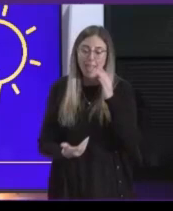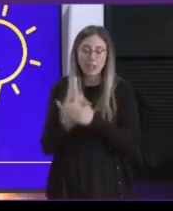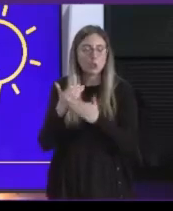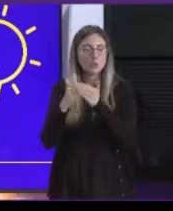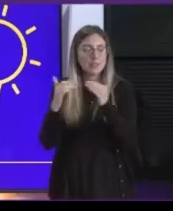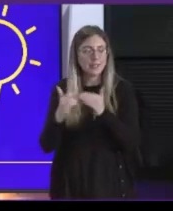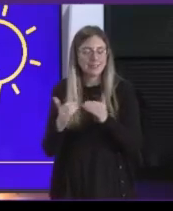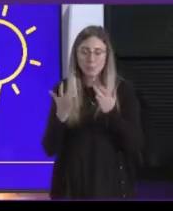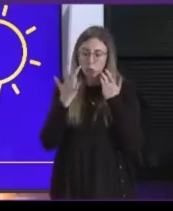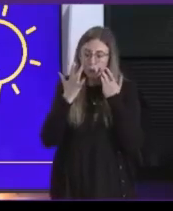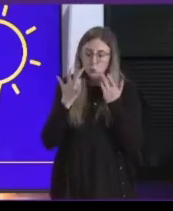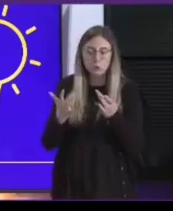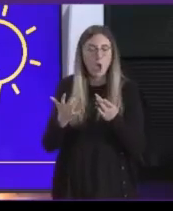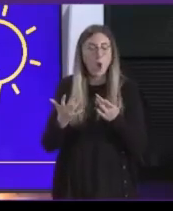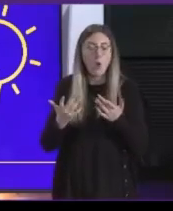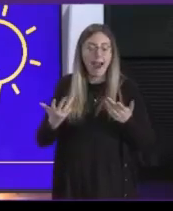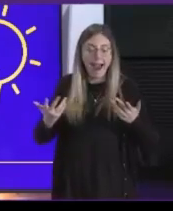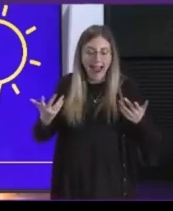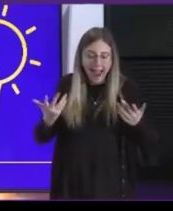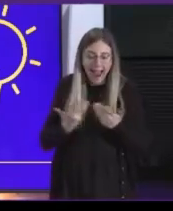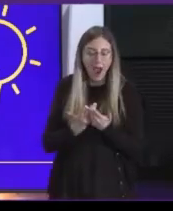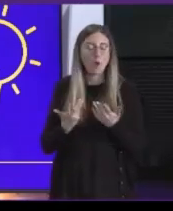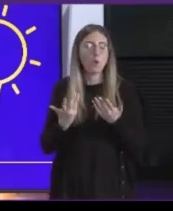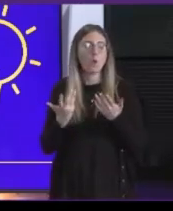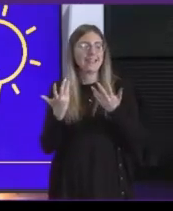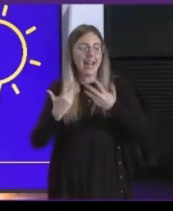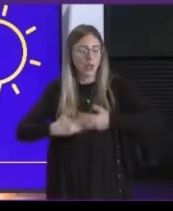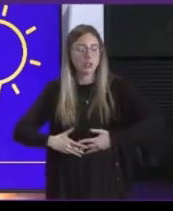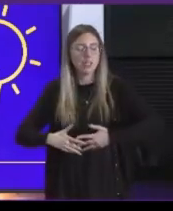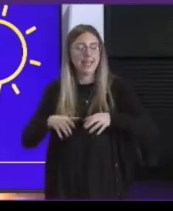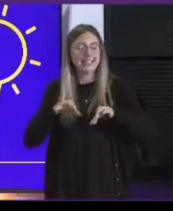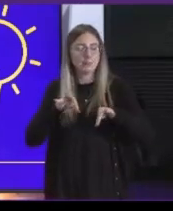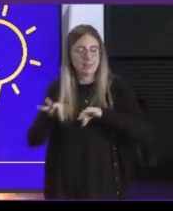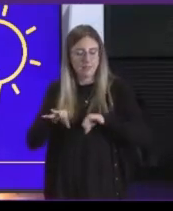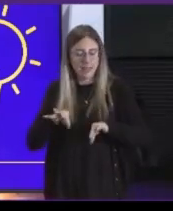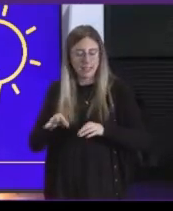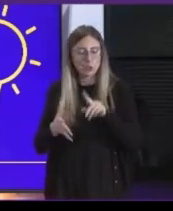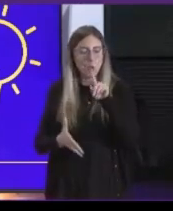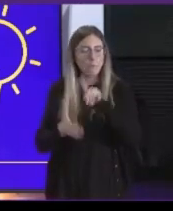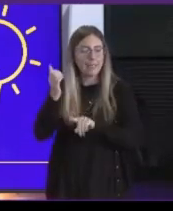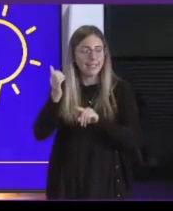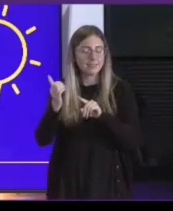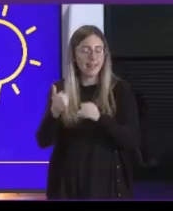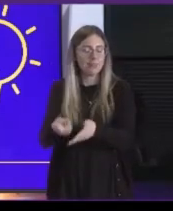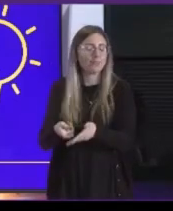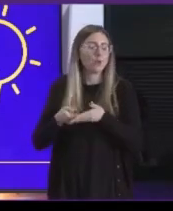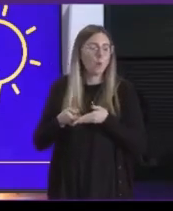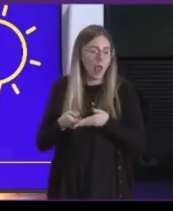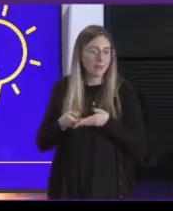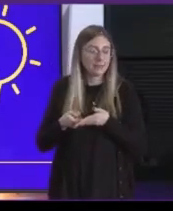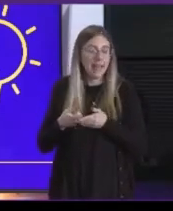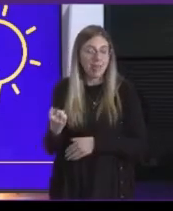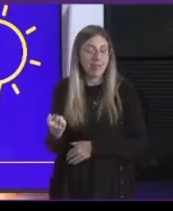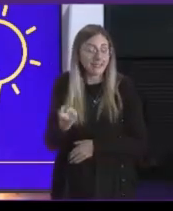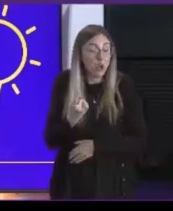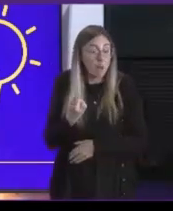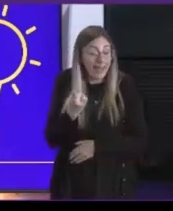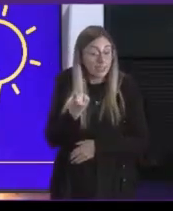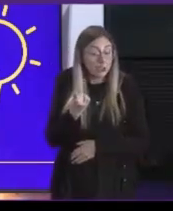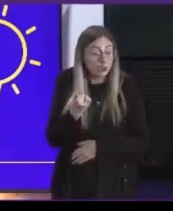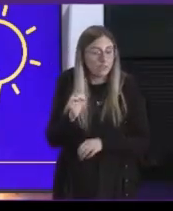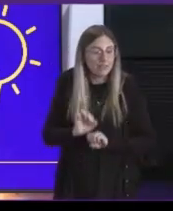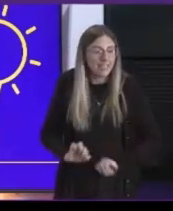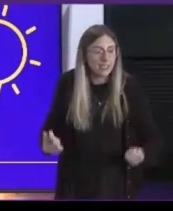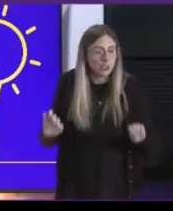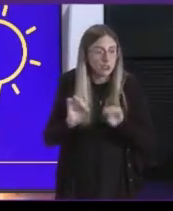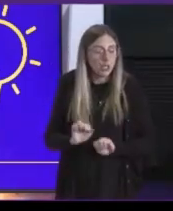to show the how the technical specifications for how to meet the requirements. And that is coming. Unfortunately, those are not